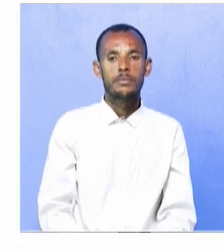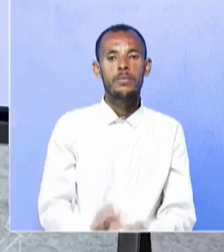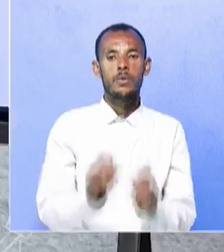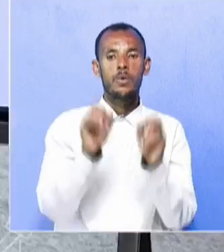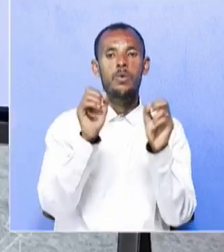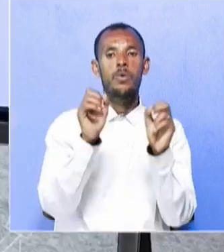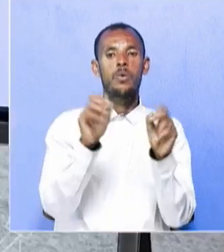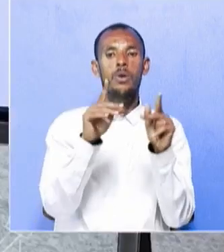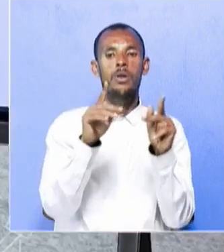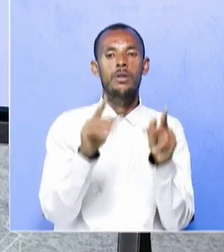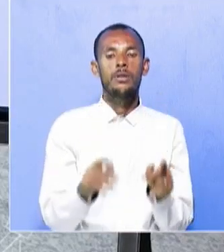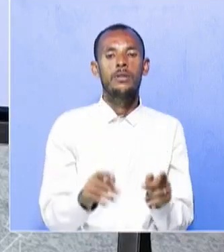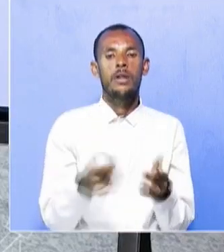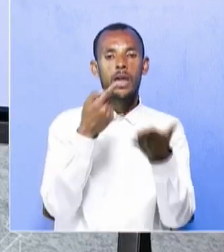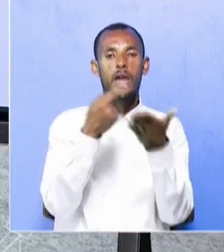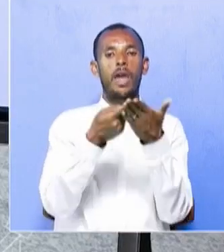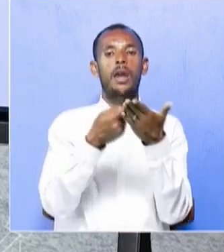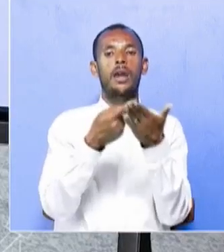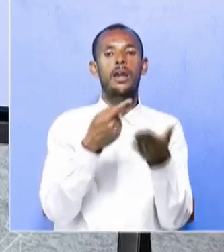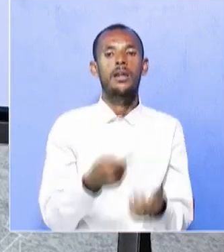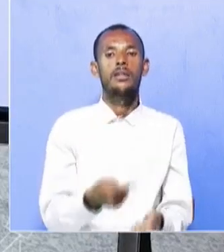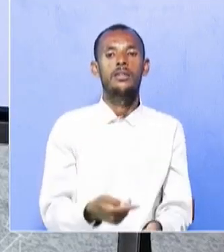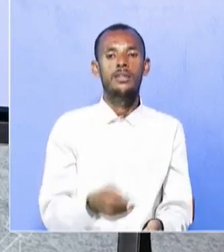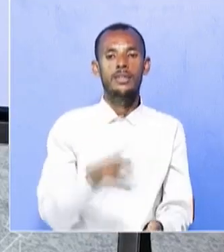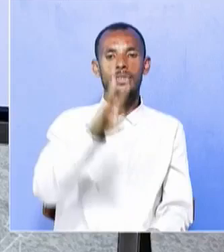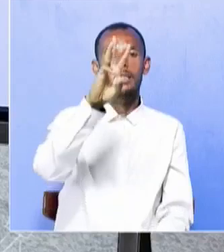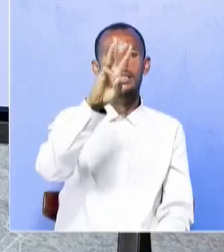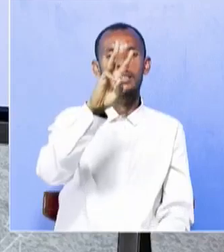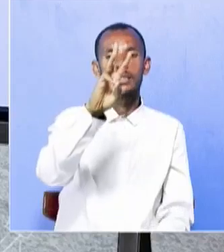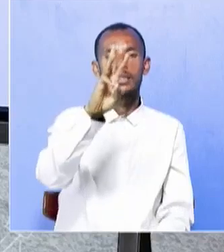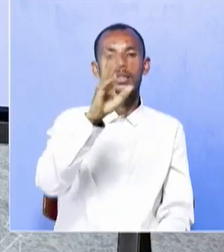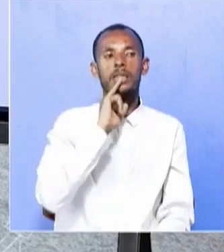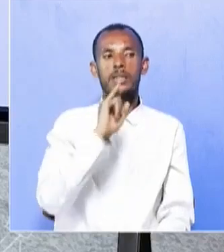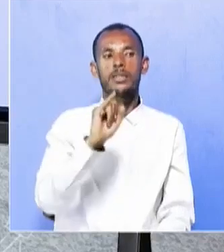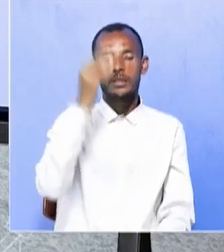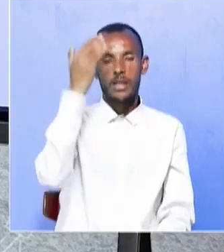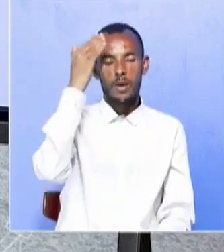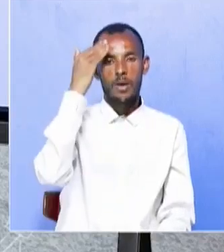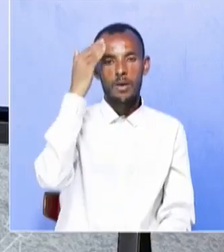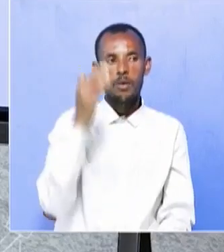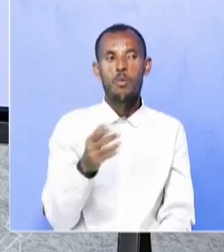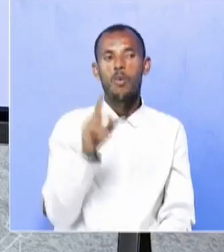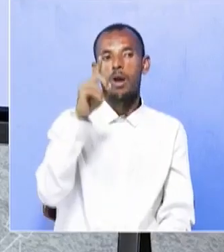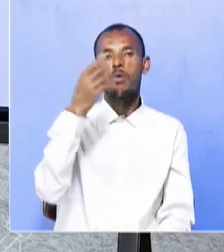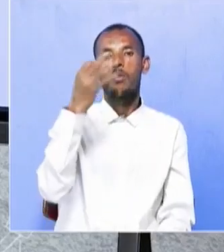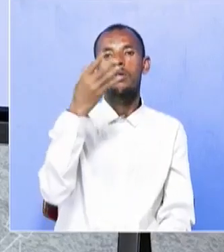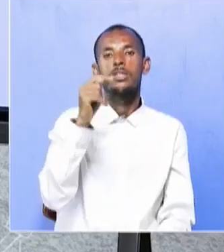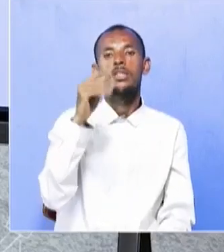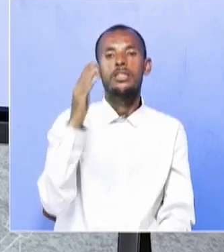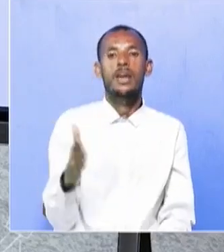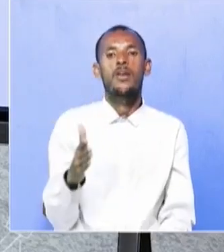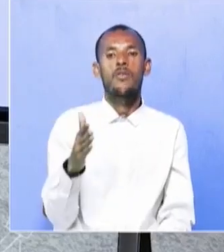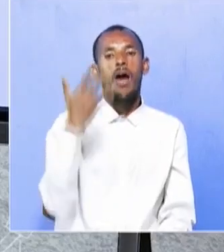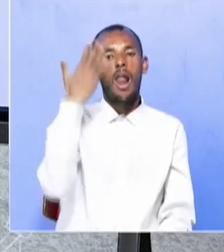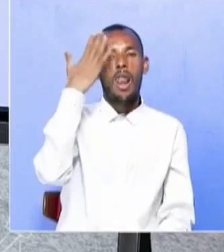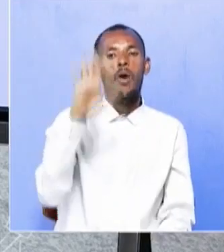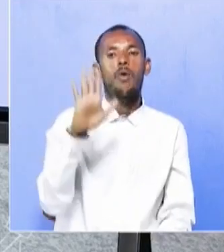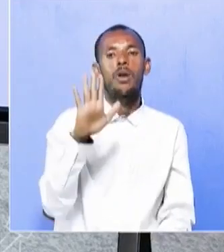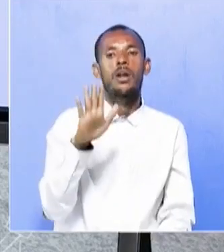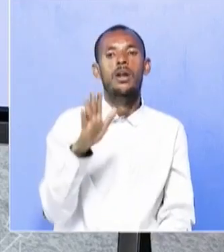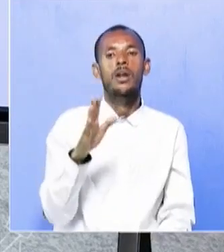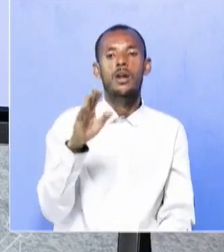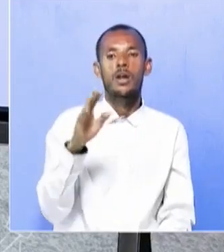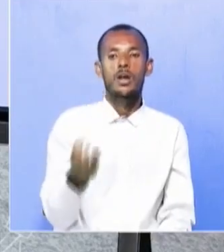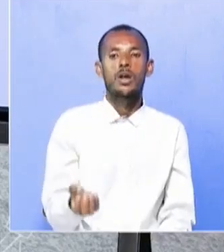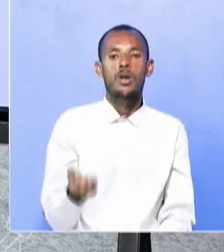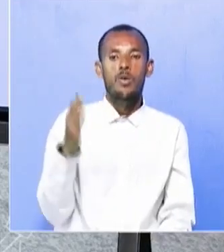Okay, here 6 is already known. One of the side of the unknown quadrilateral is known,